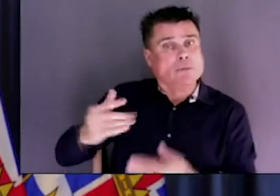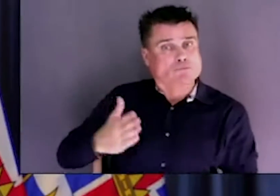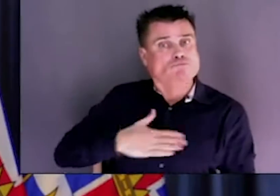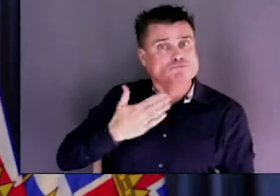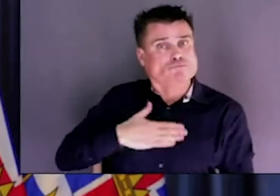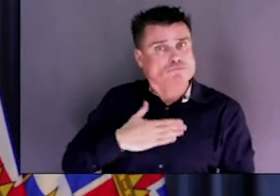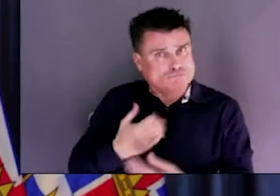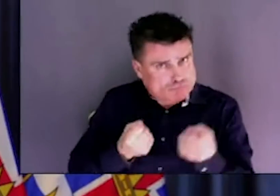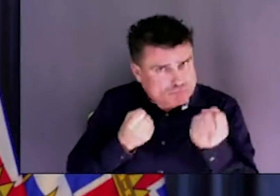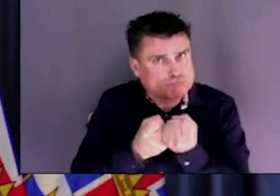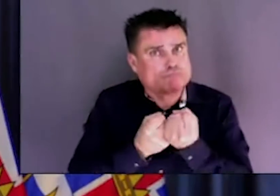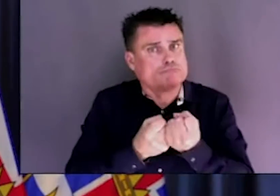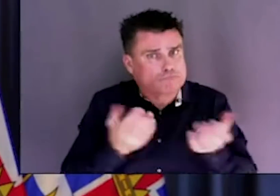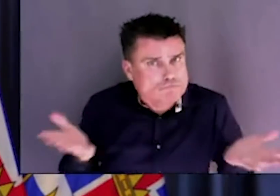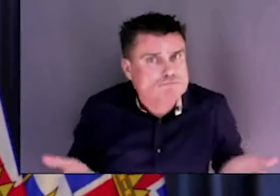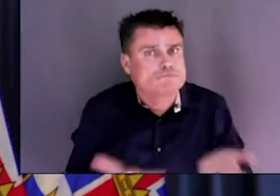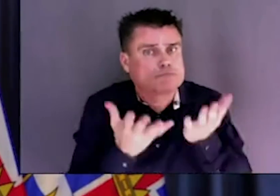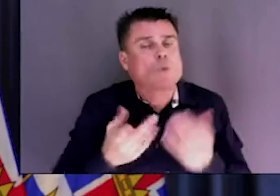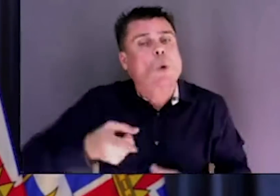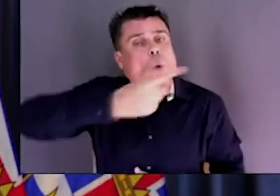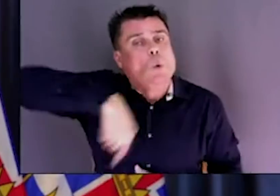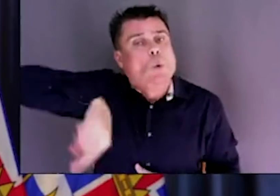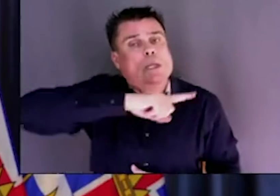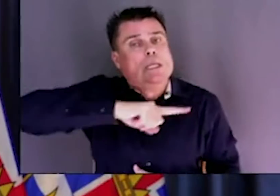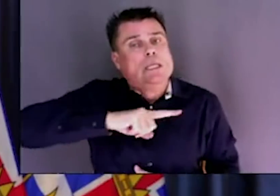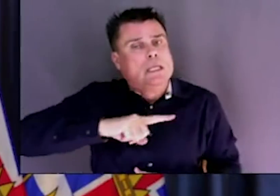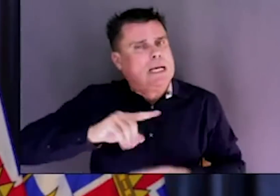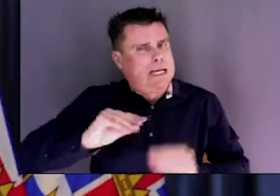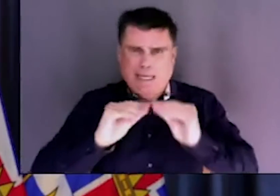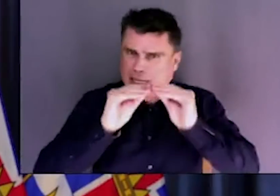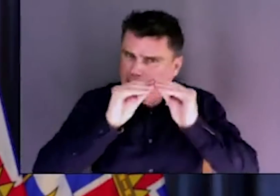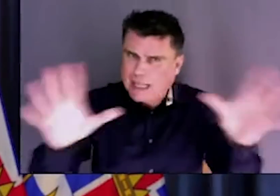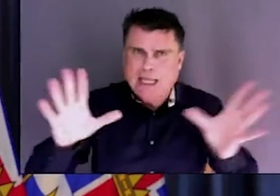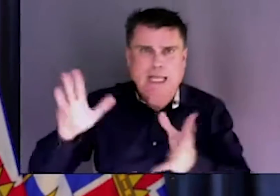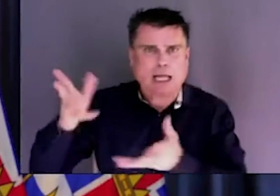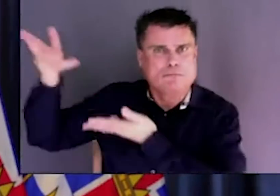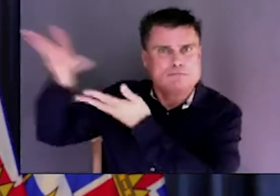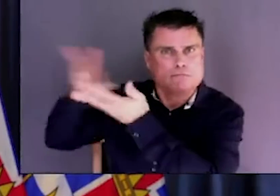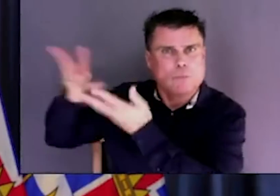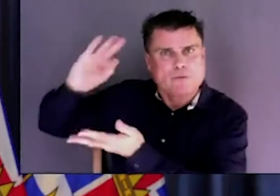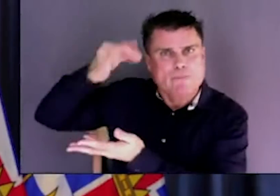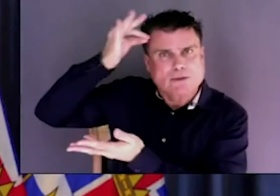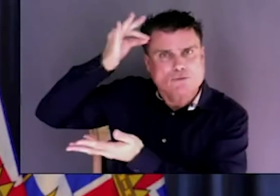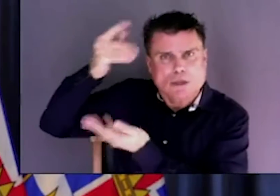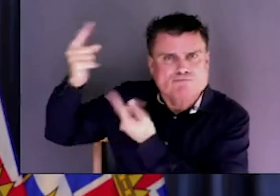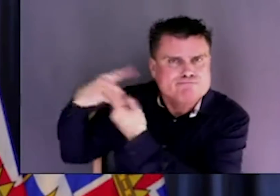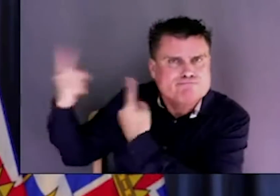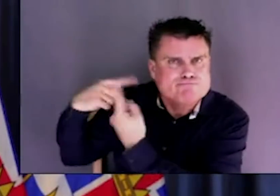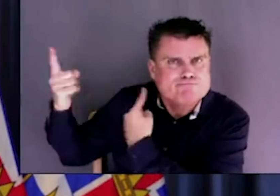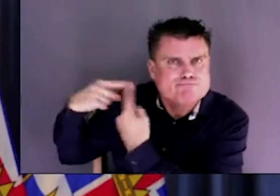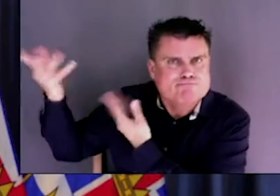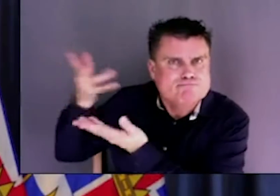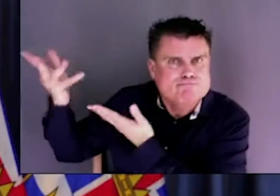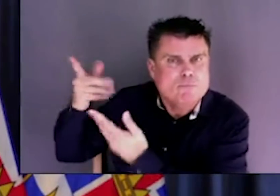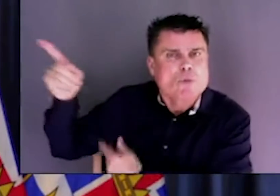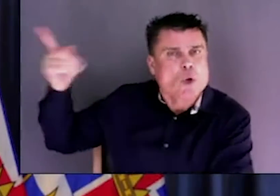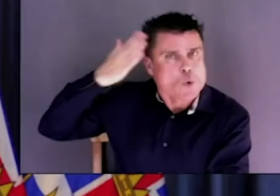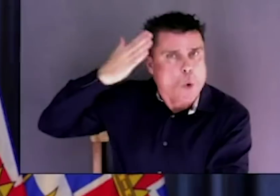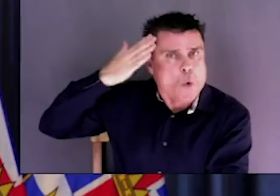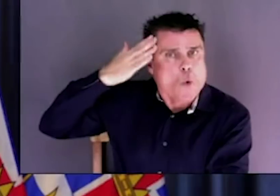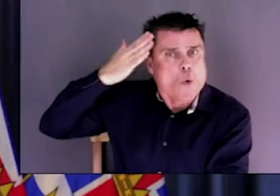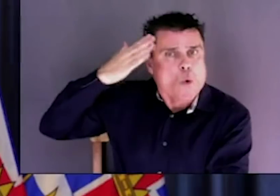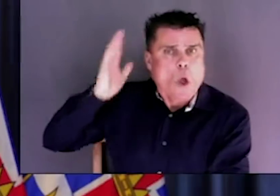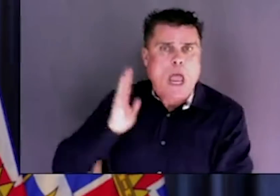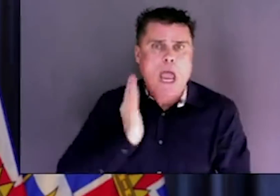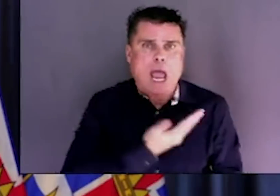government. They decided in their wisdom, and I supported it, to go it on their own. They already have access to the employment